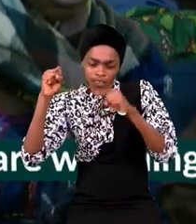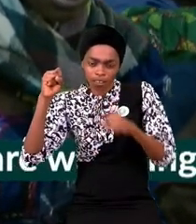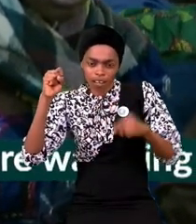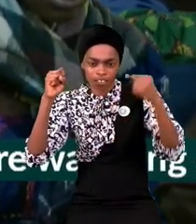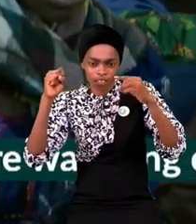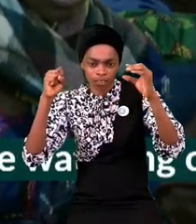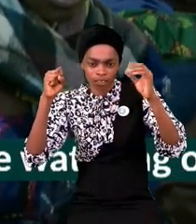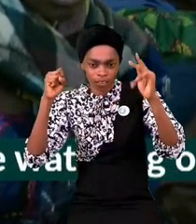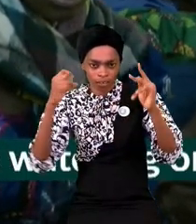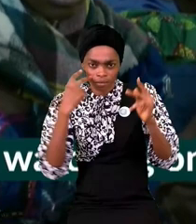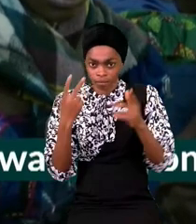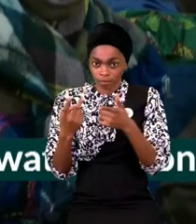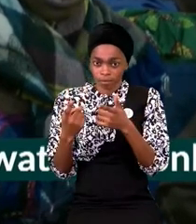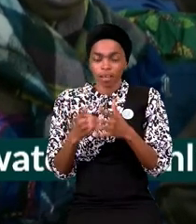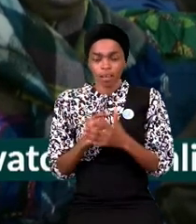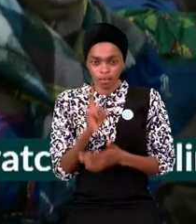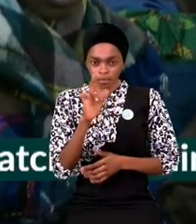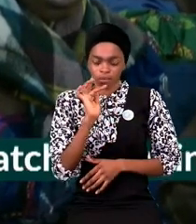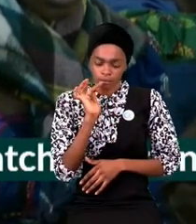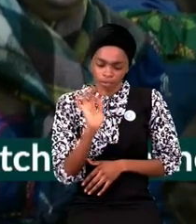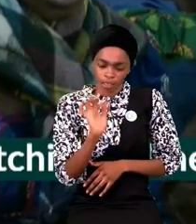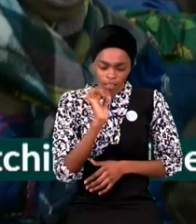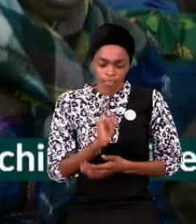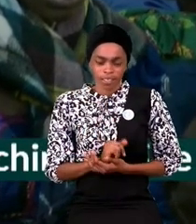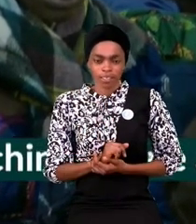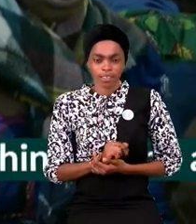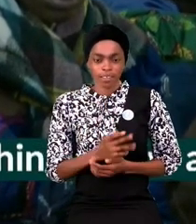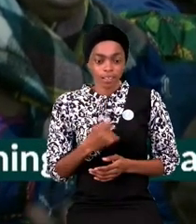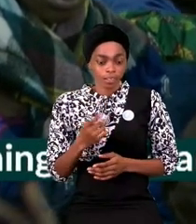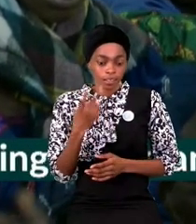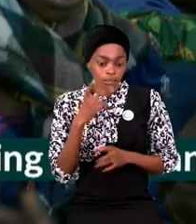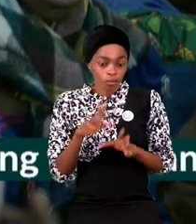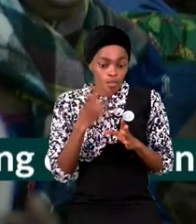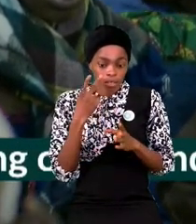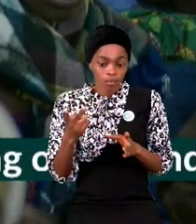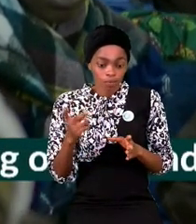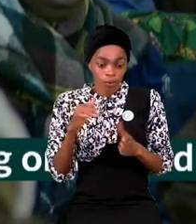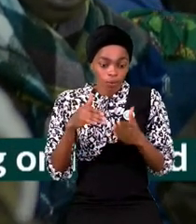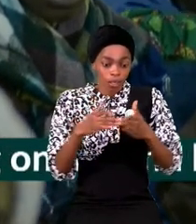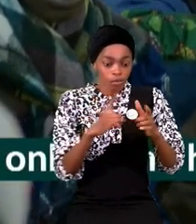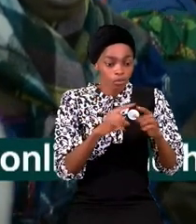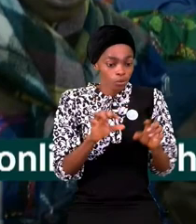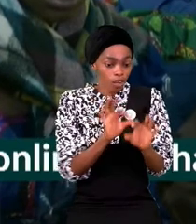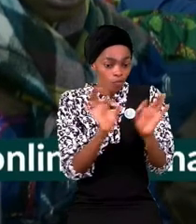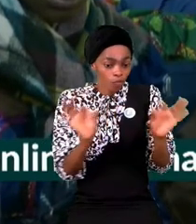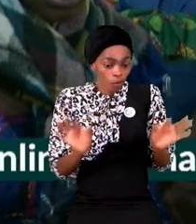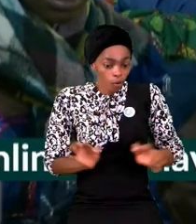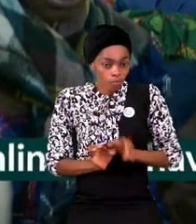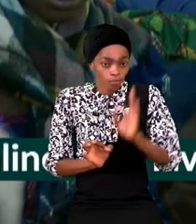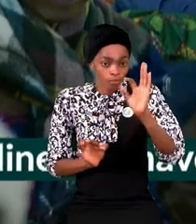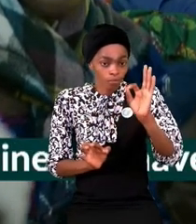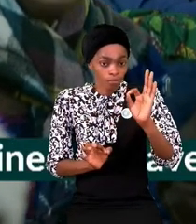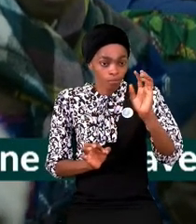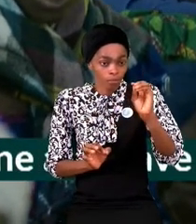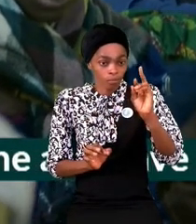so that we can assist you further in your new walk with Christ.